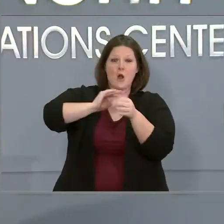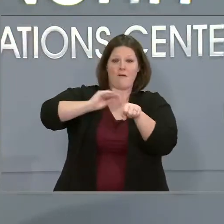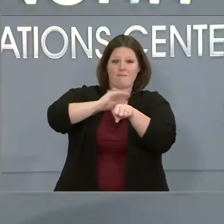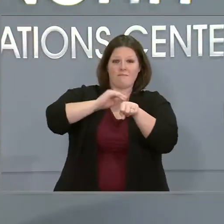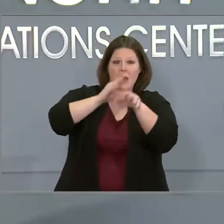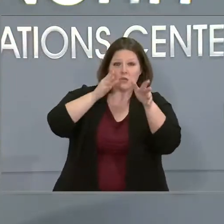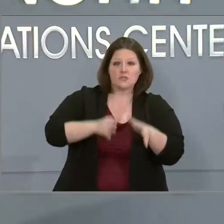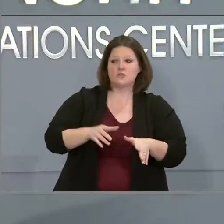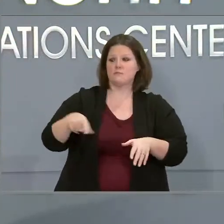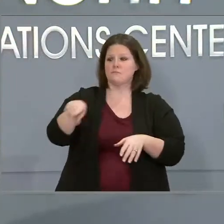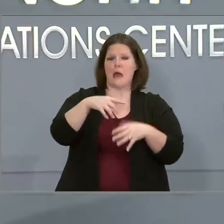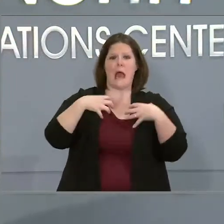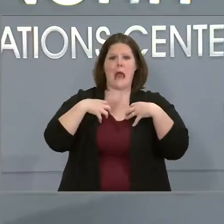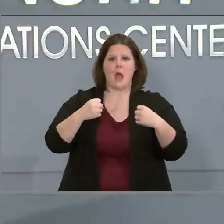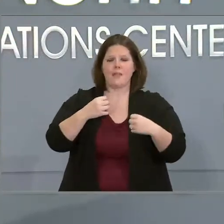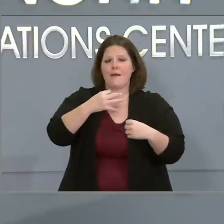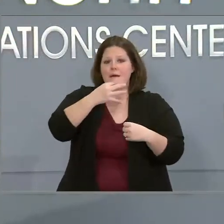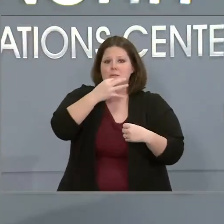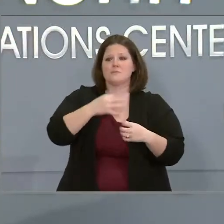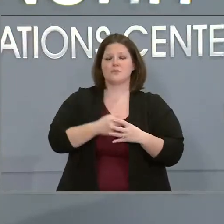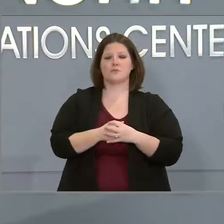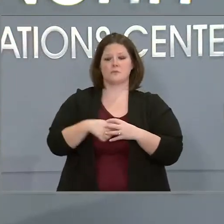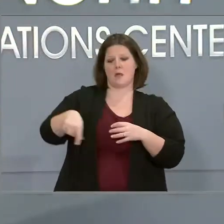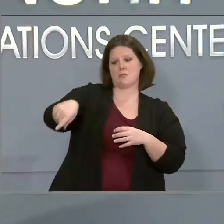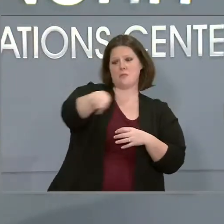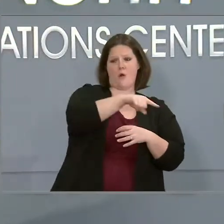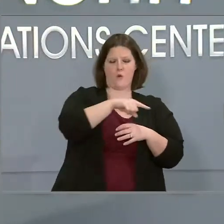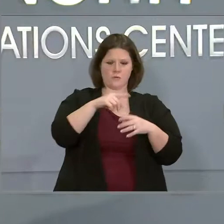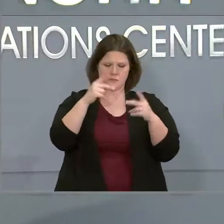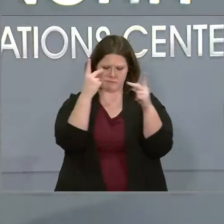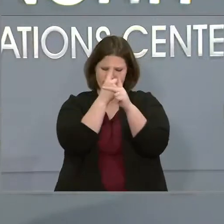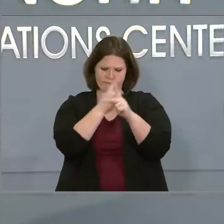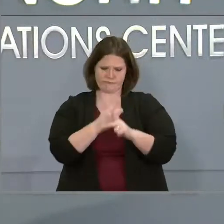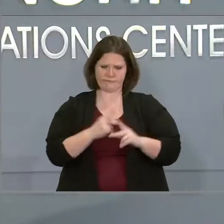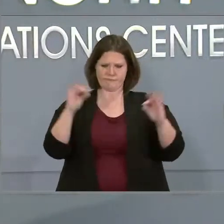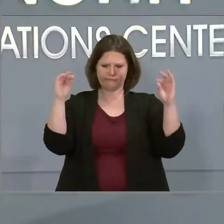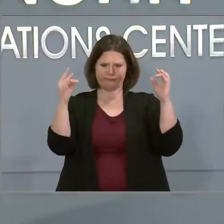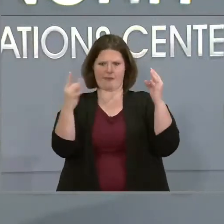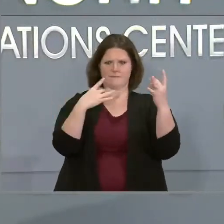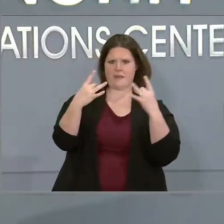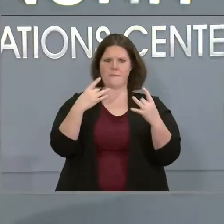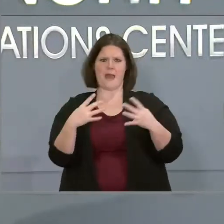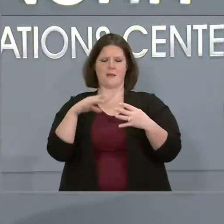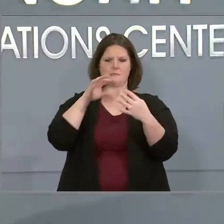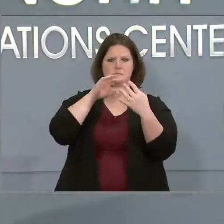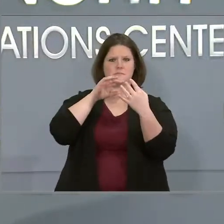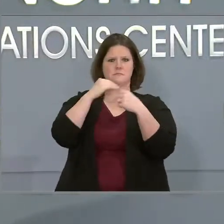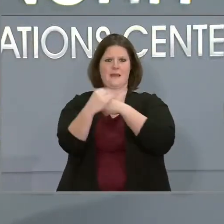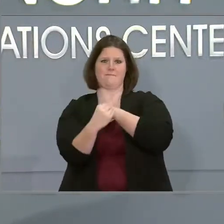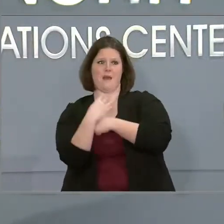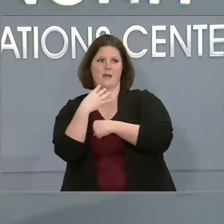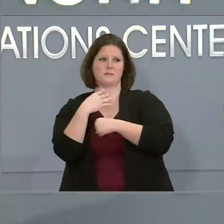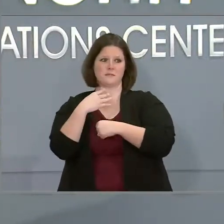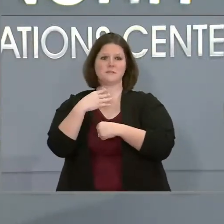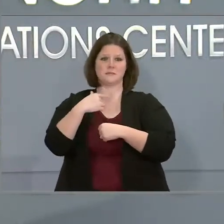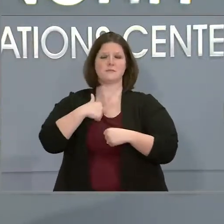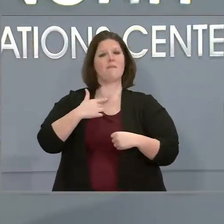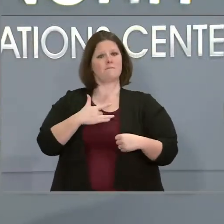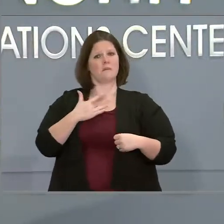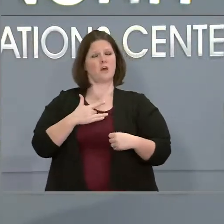health experts who have collectively helped to advise us. So I